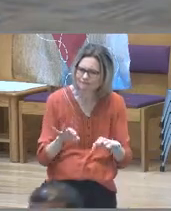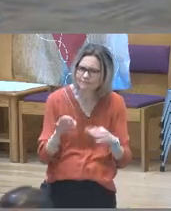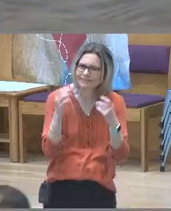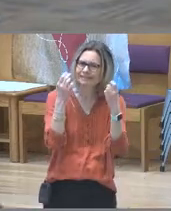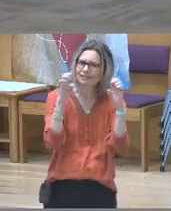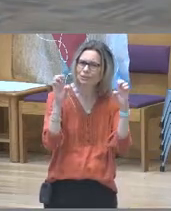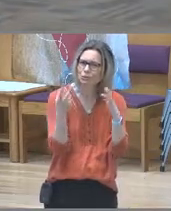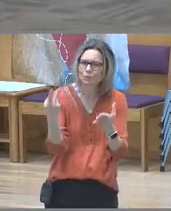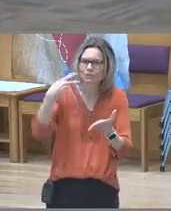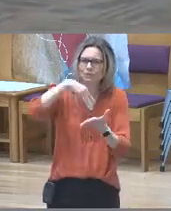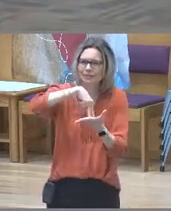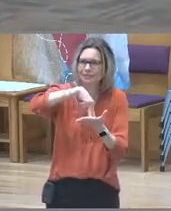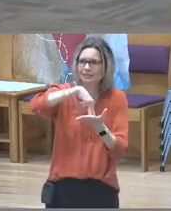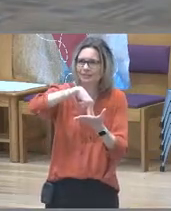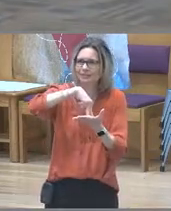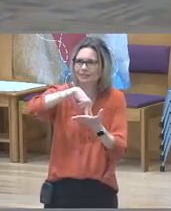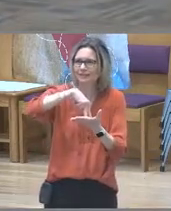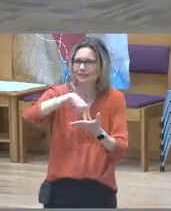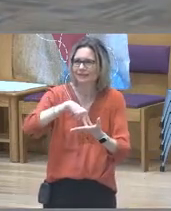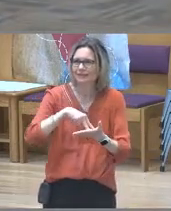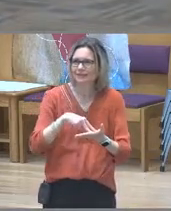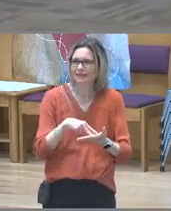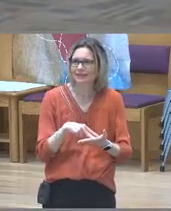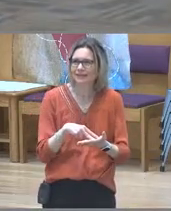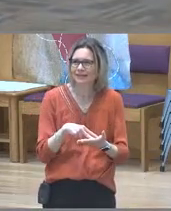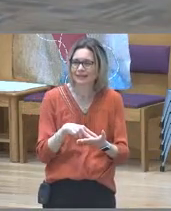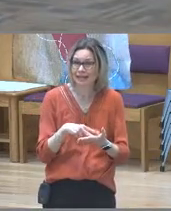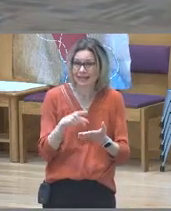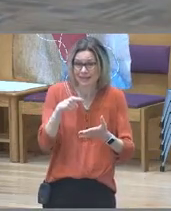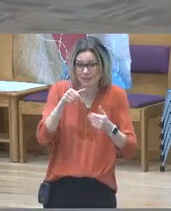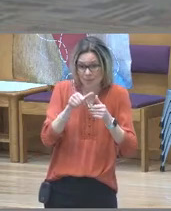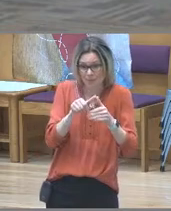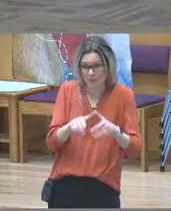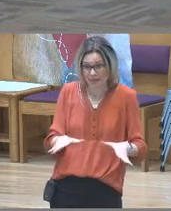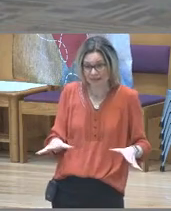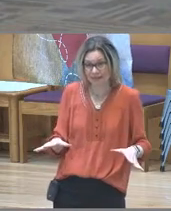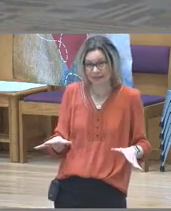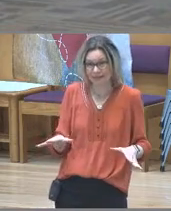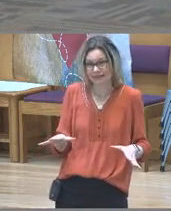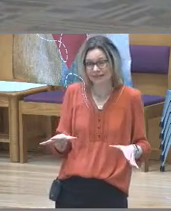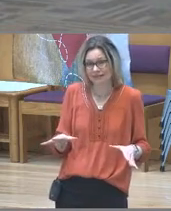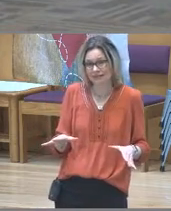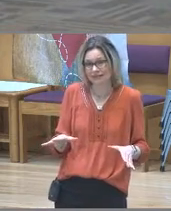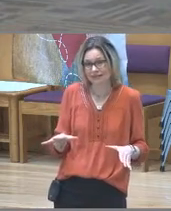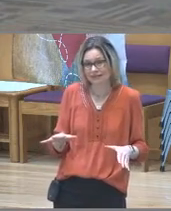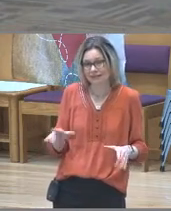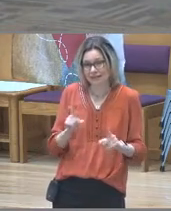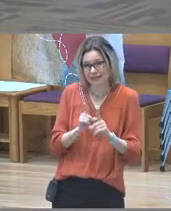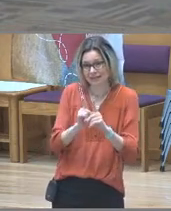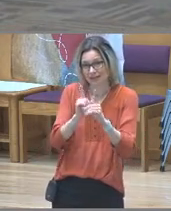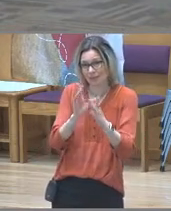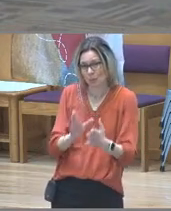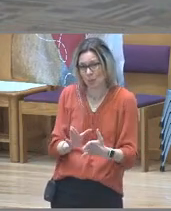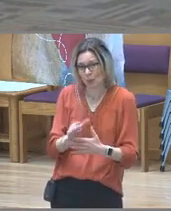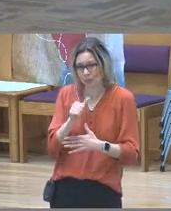resurrection is to say that this blessing that the disciples and the